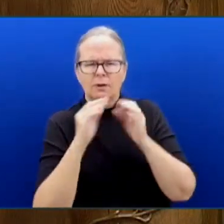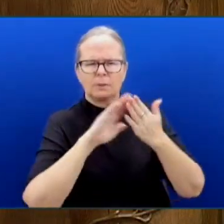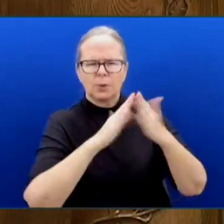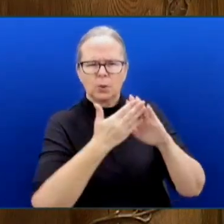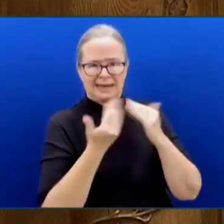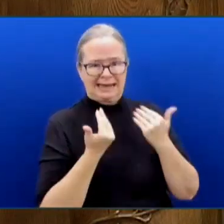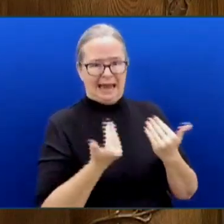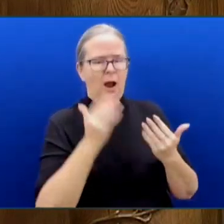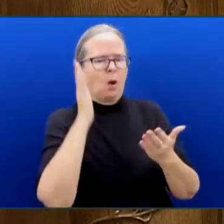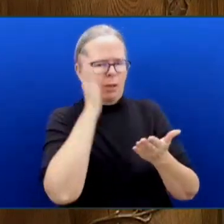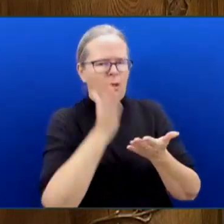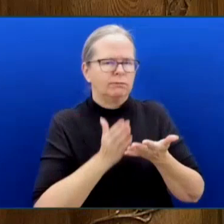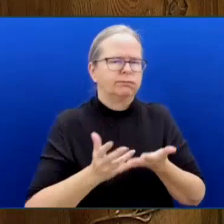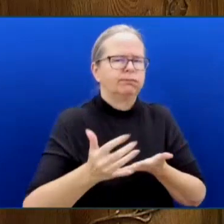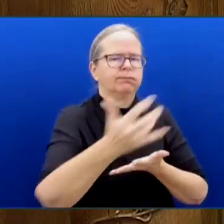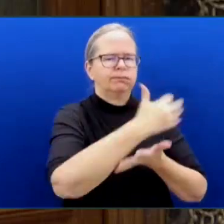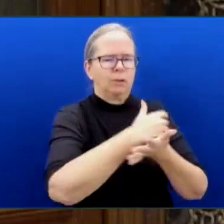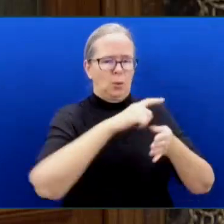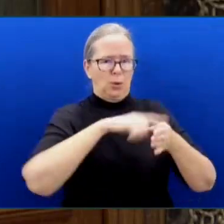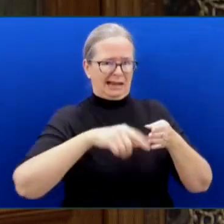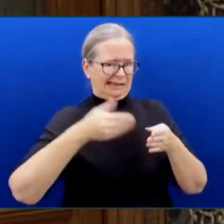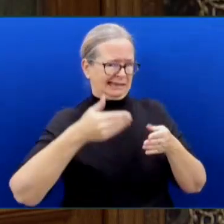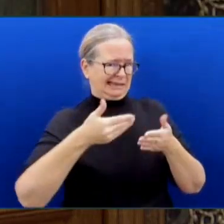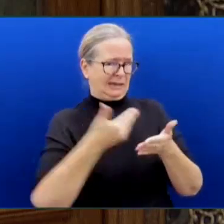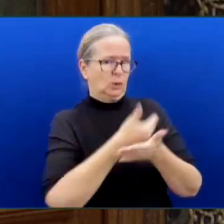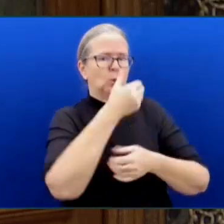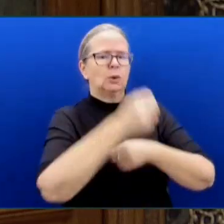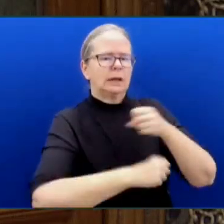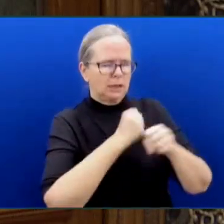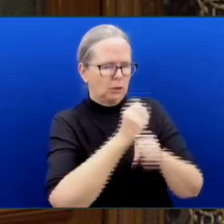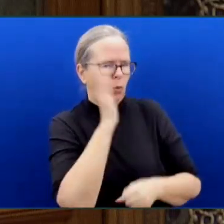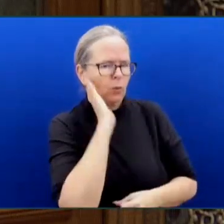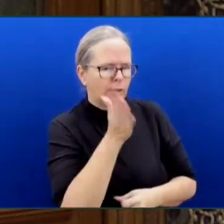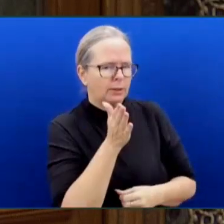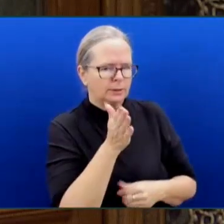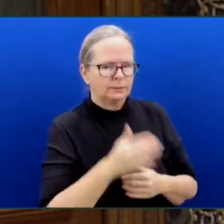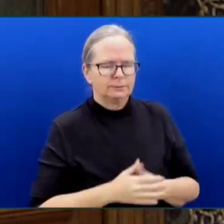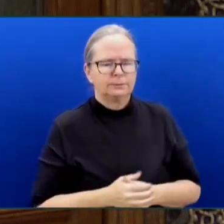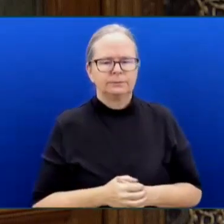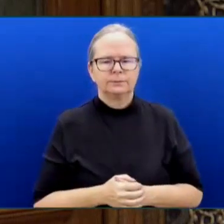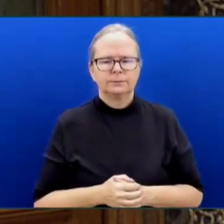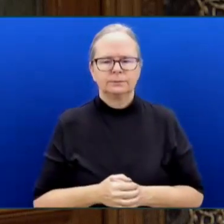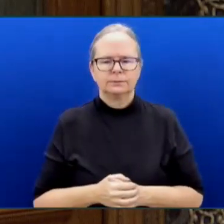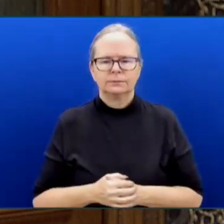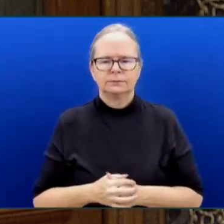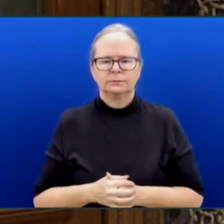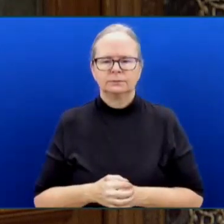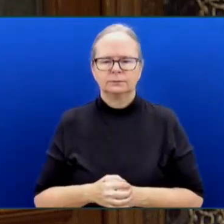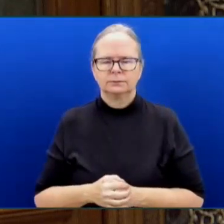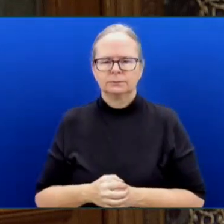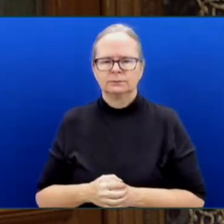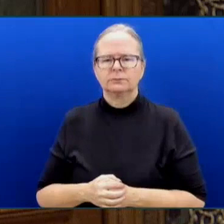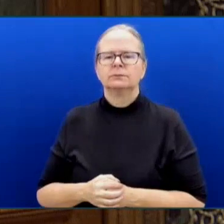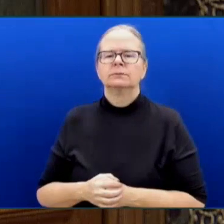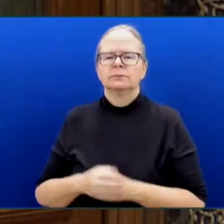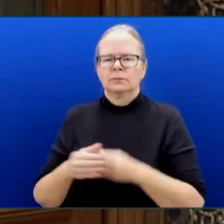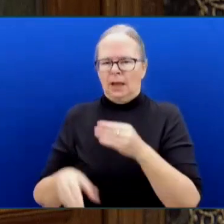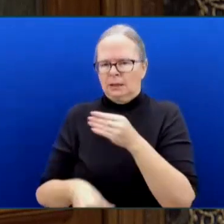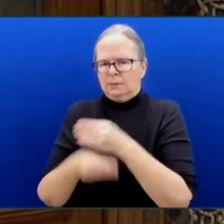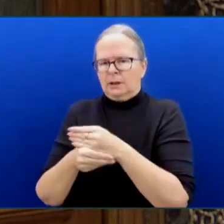Member supplemental. Yeah, thank you, Mr. Speaker. And I appreciate the minister's response. But in the